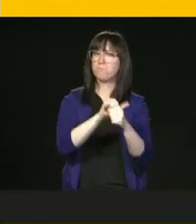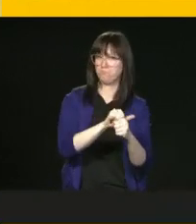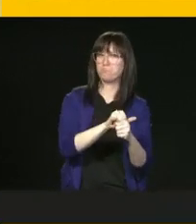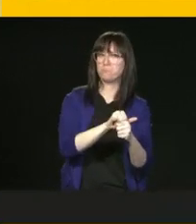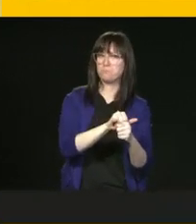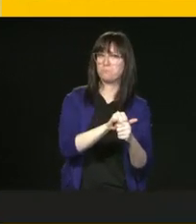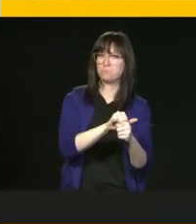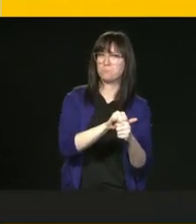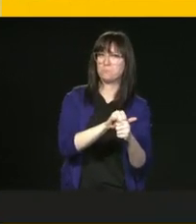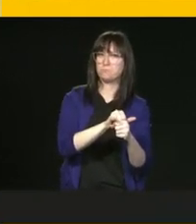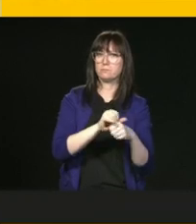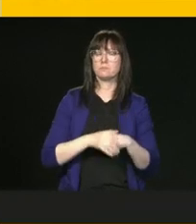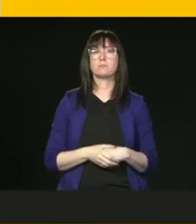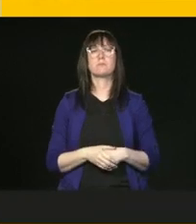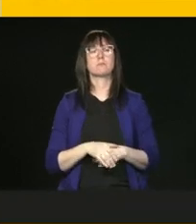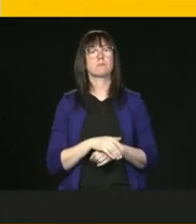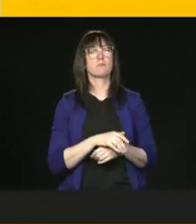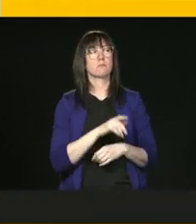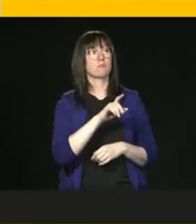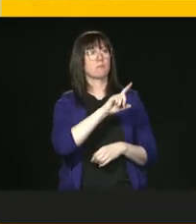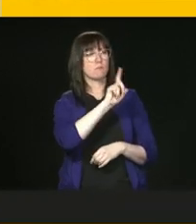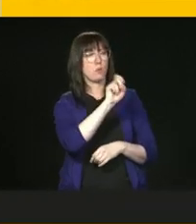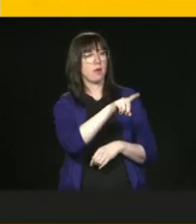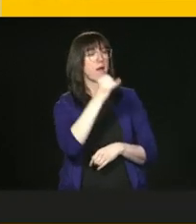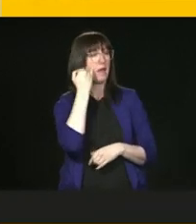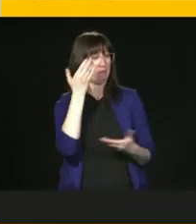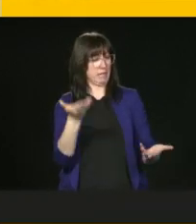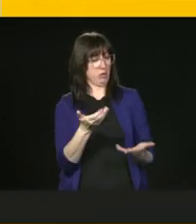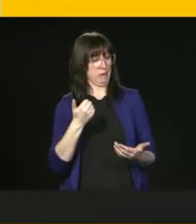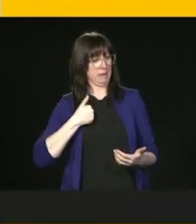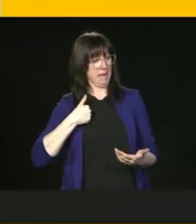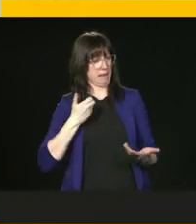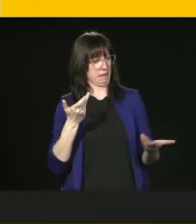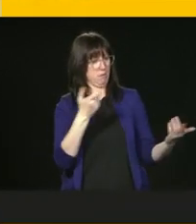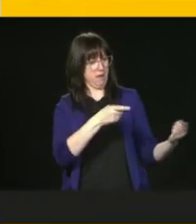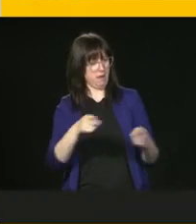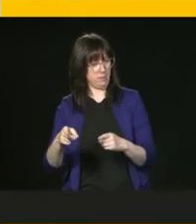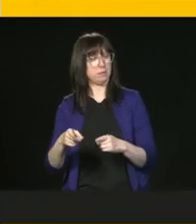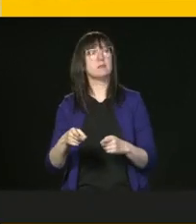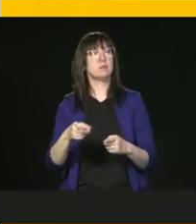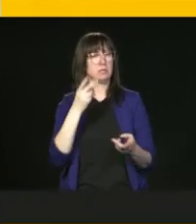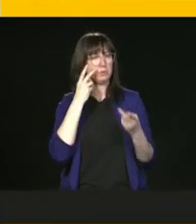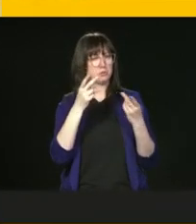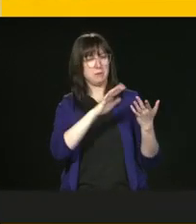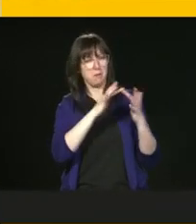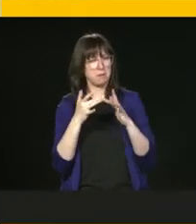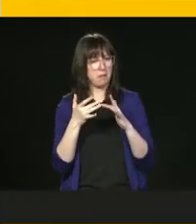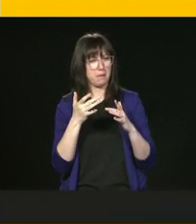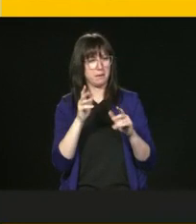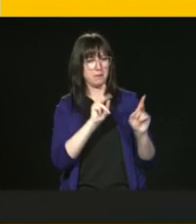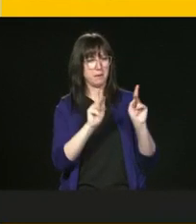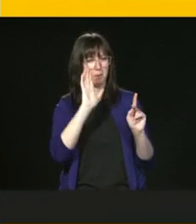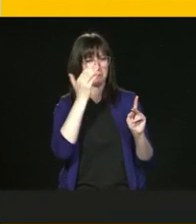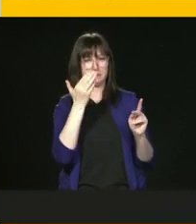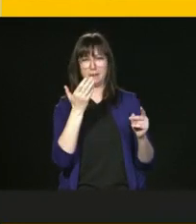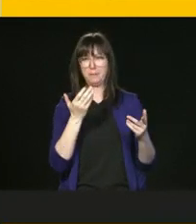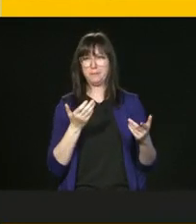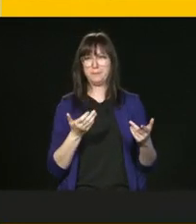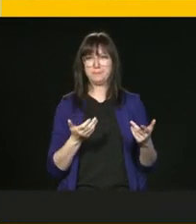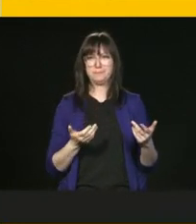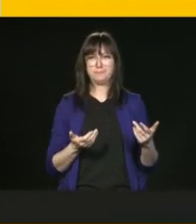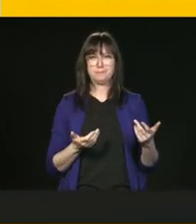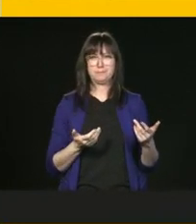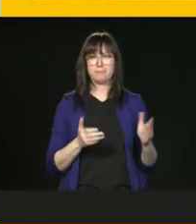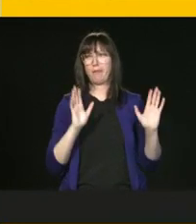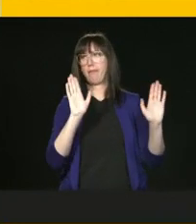home. Now, looking at what is happening in Canada, you talked about the fact that there are people who don't seem to be